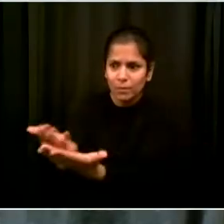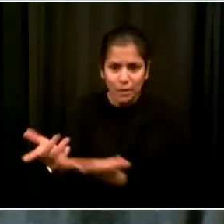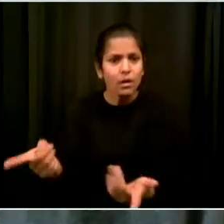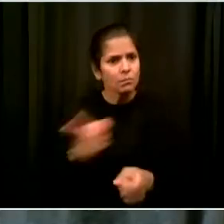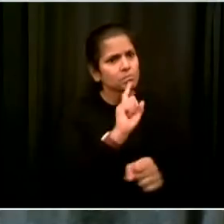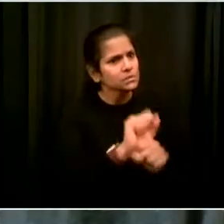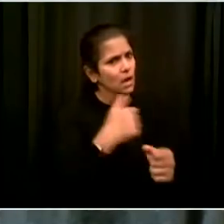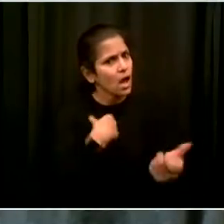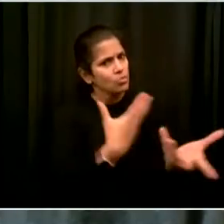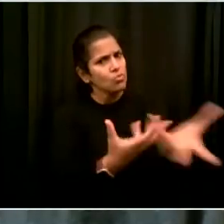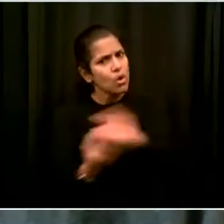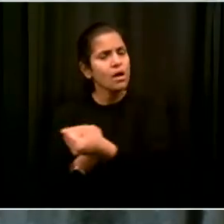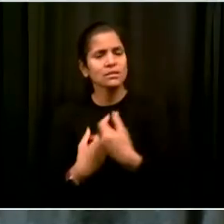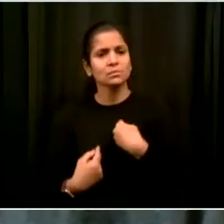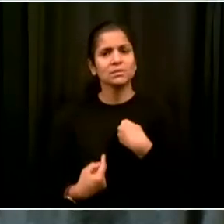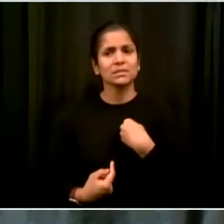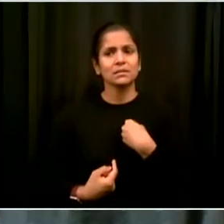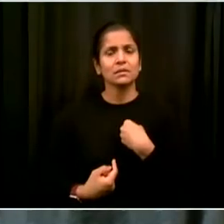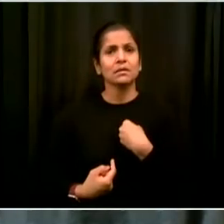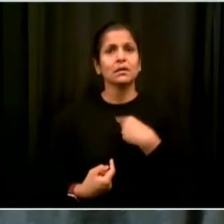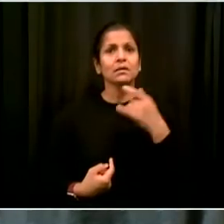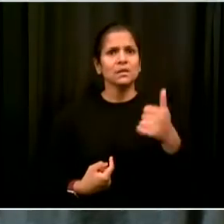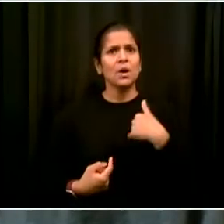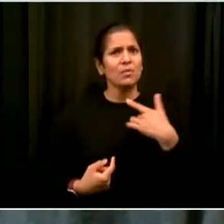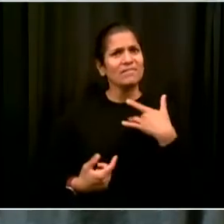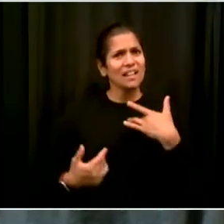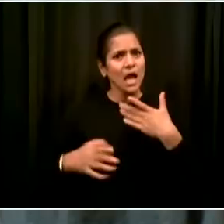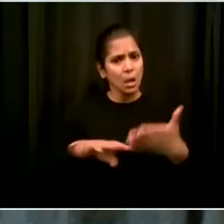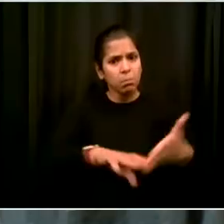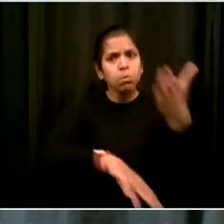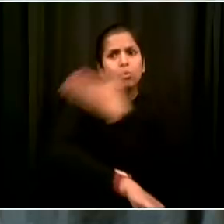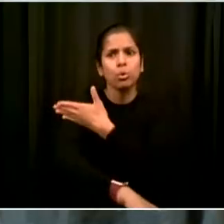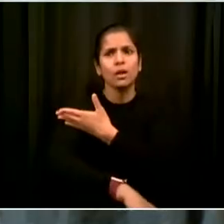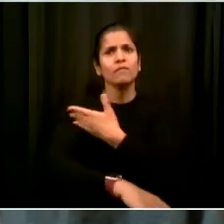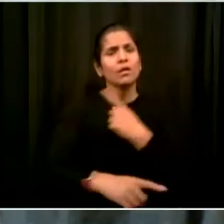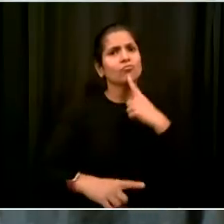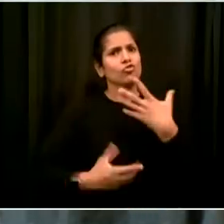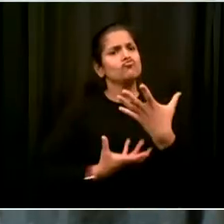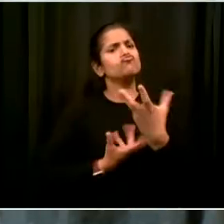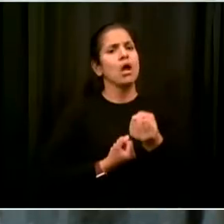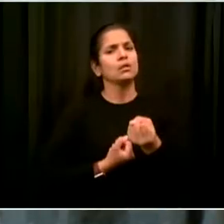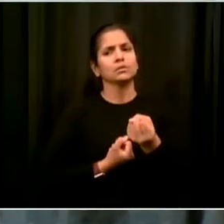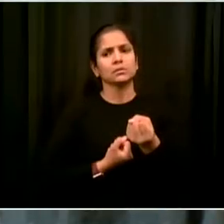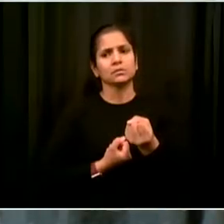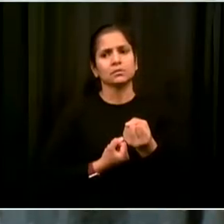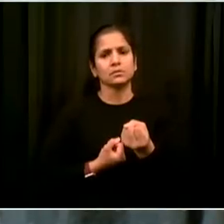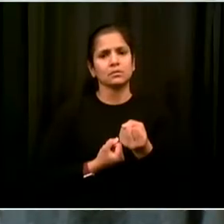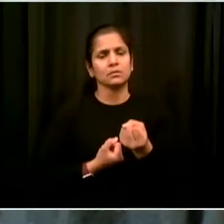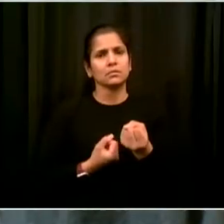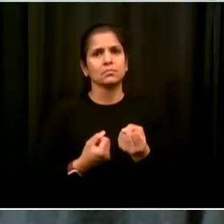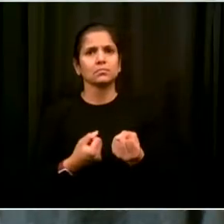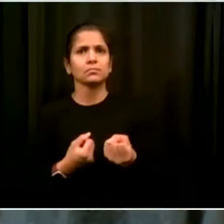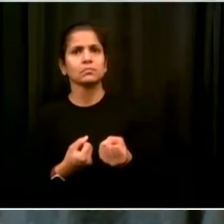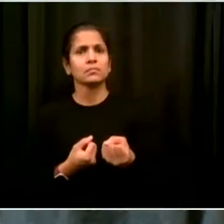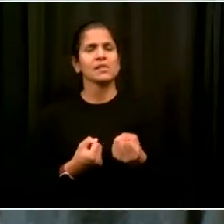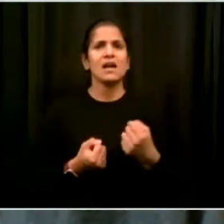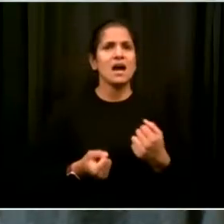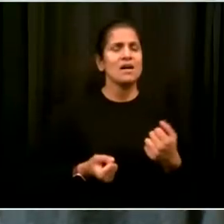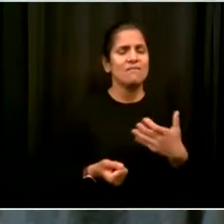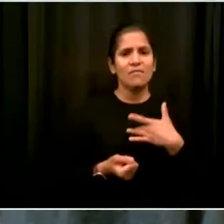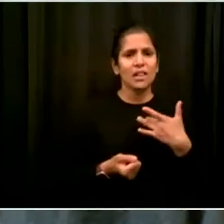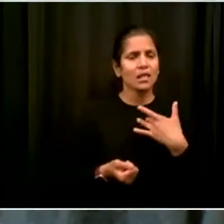had a scarcity, how do we actually target who gets the testing? And now we're at a point where I think we've got a tremendous amount of